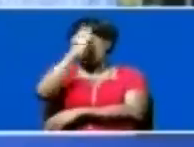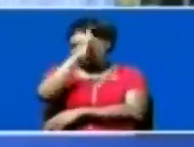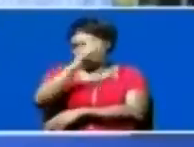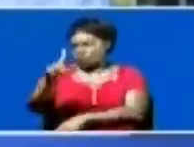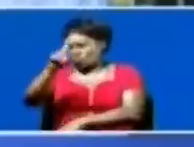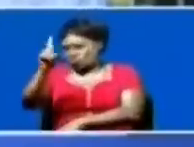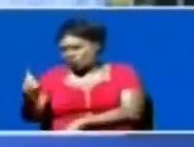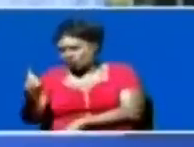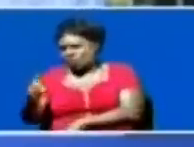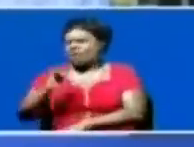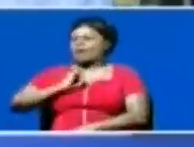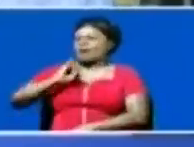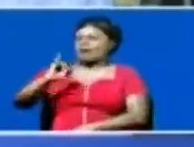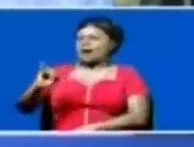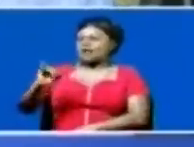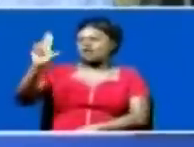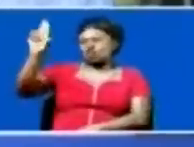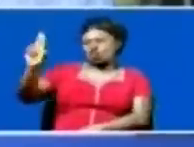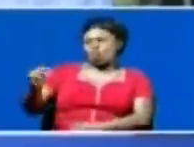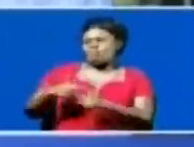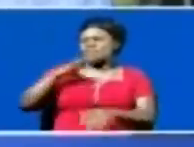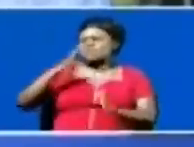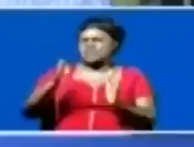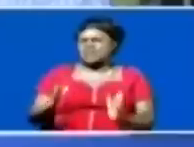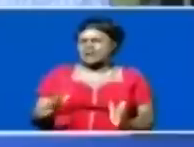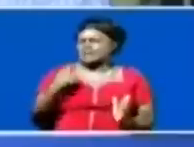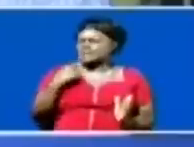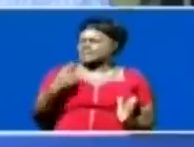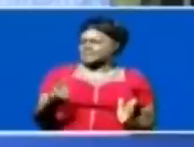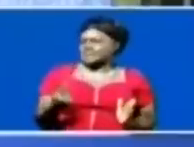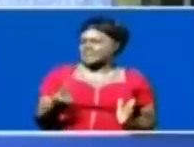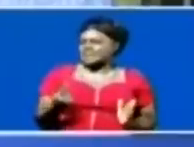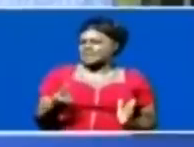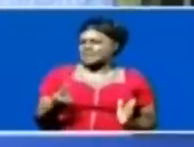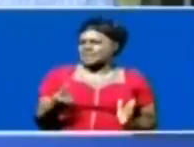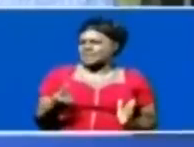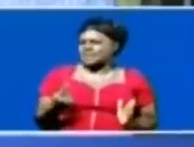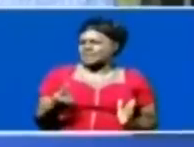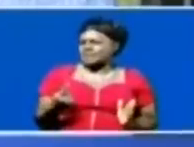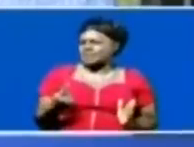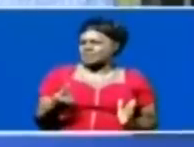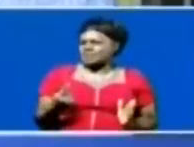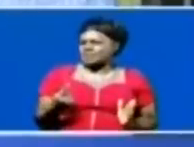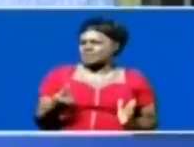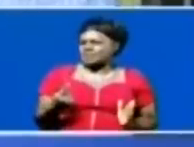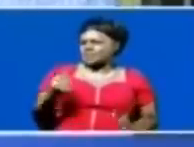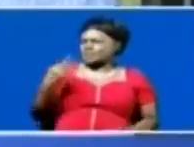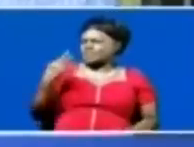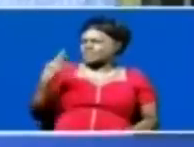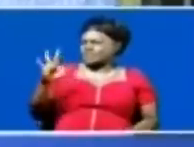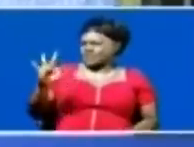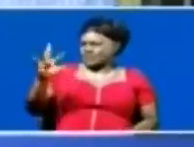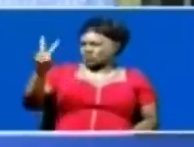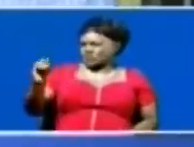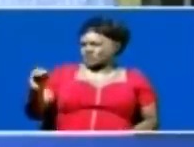put, then the ayes and the nays. But the Speaker says, according to the Hansard, which he can rely on, as of 3:20,